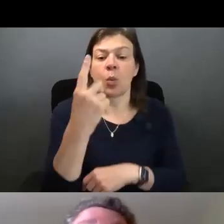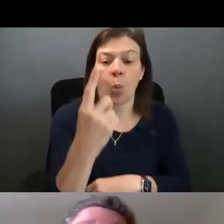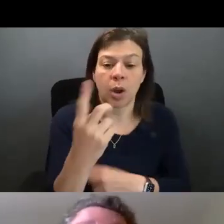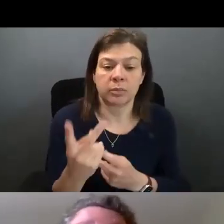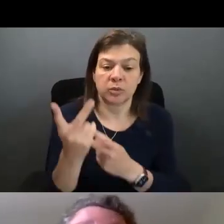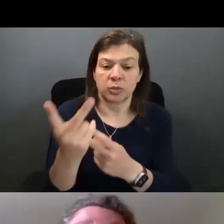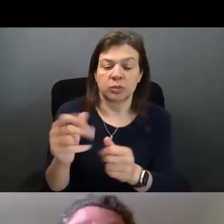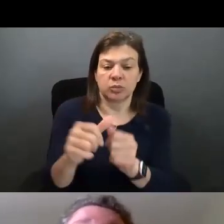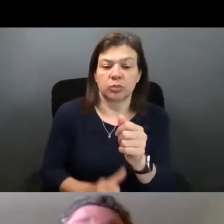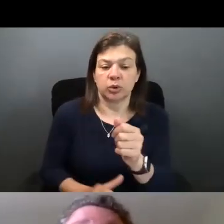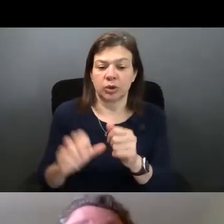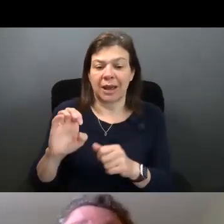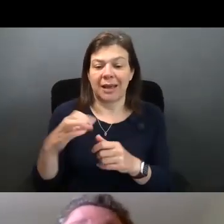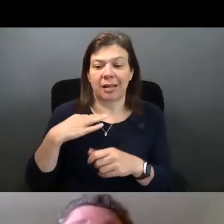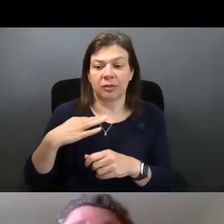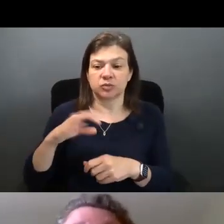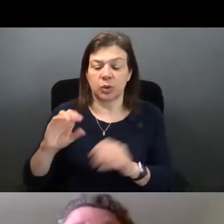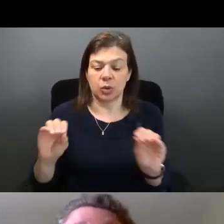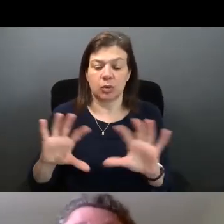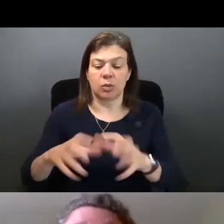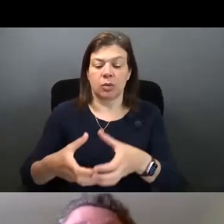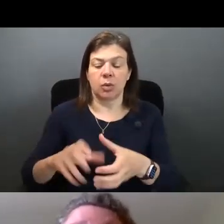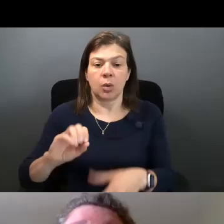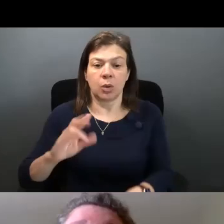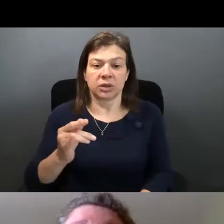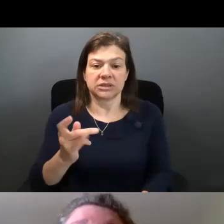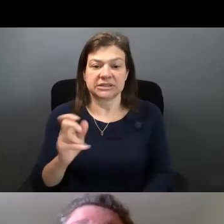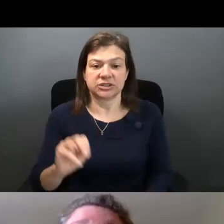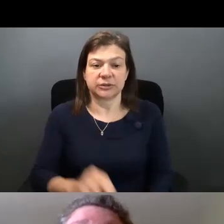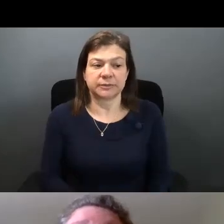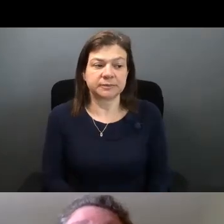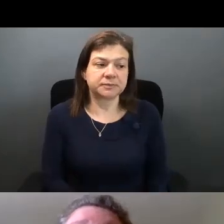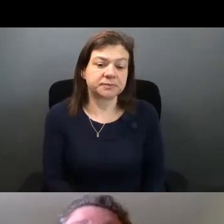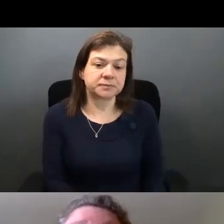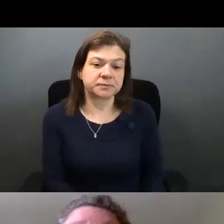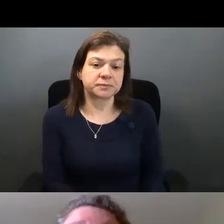than 1 proposal per eligible organization.